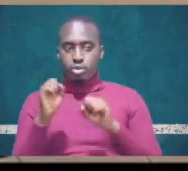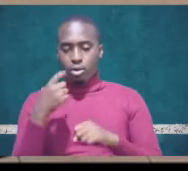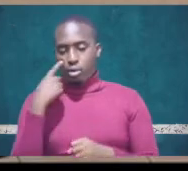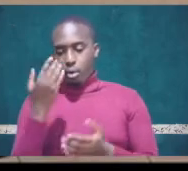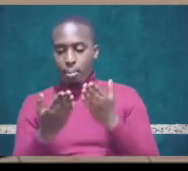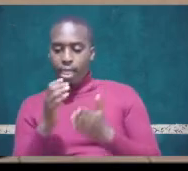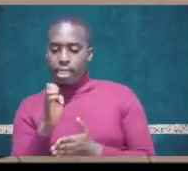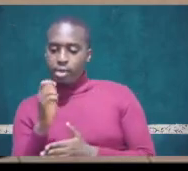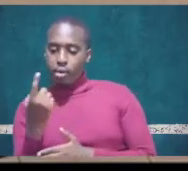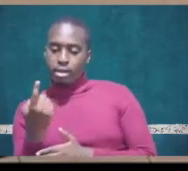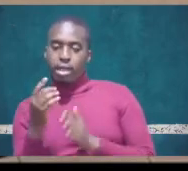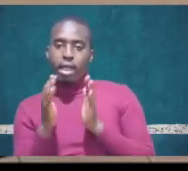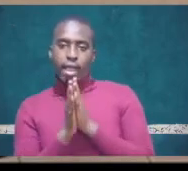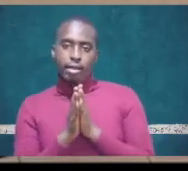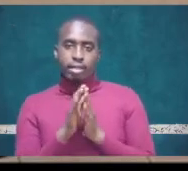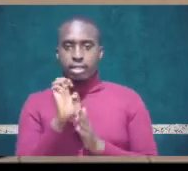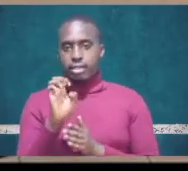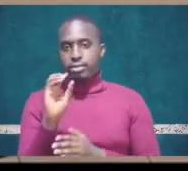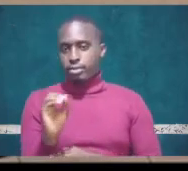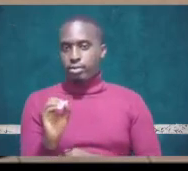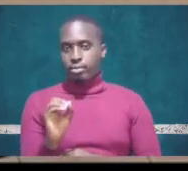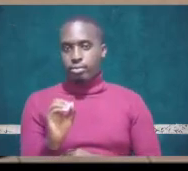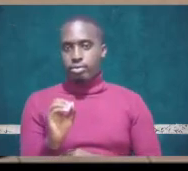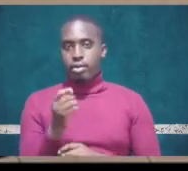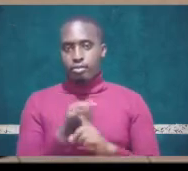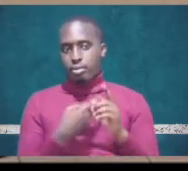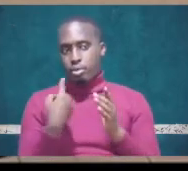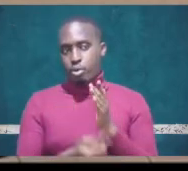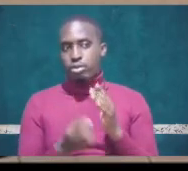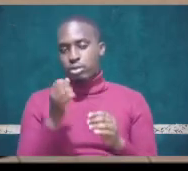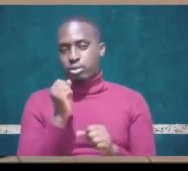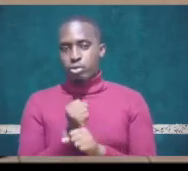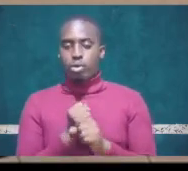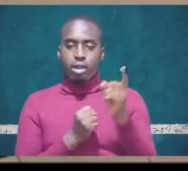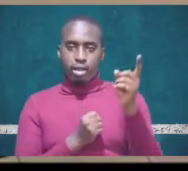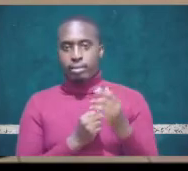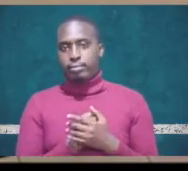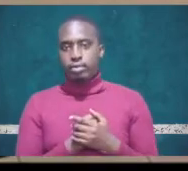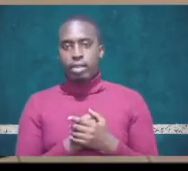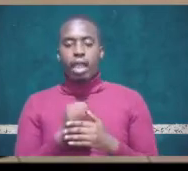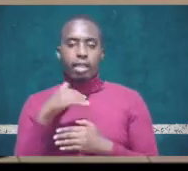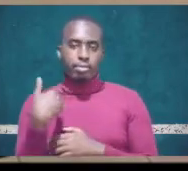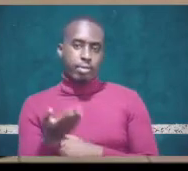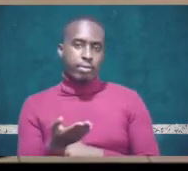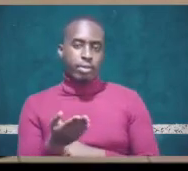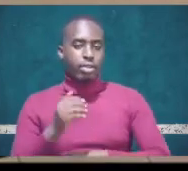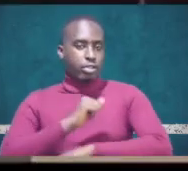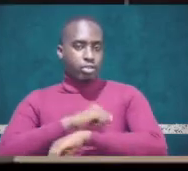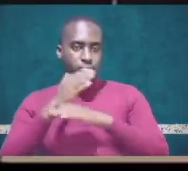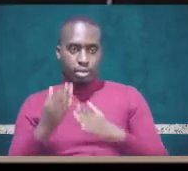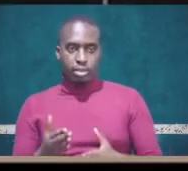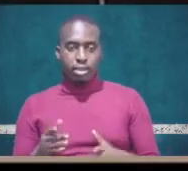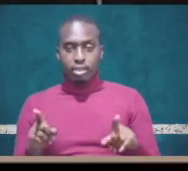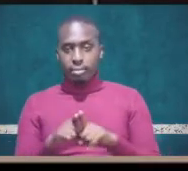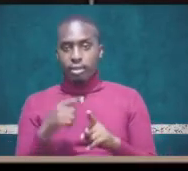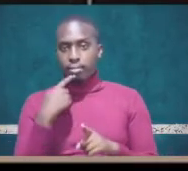E1 and E0. So from what we came now to solve here. So then, students, as